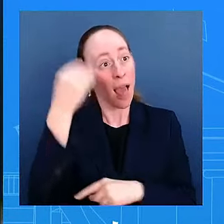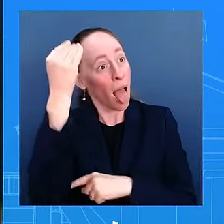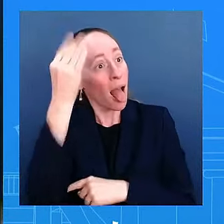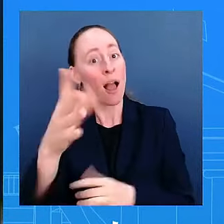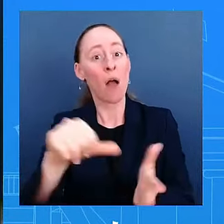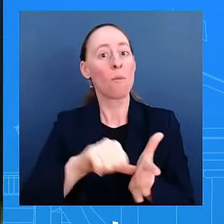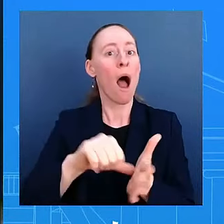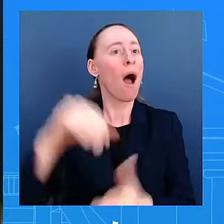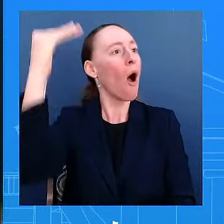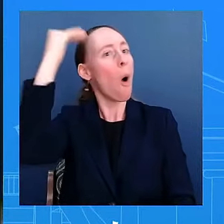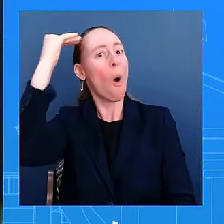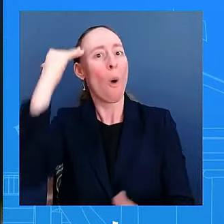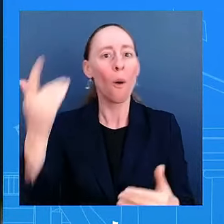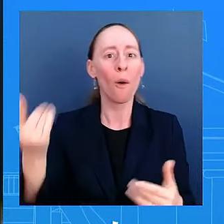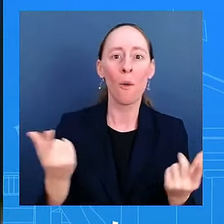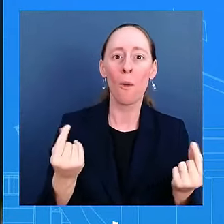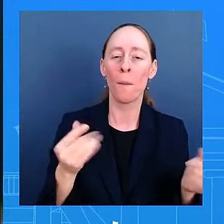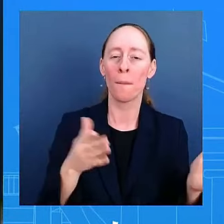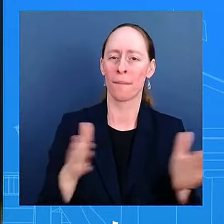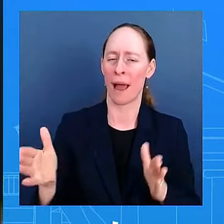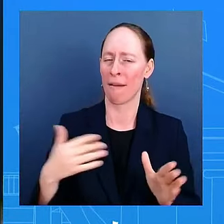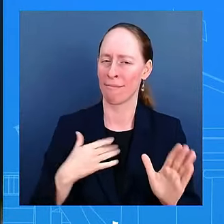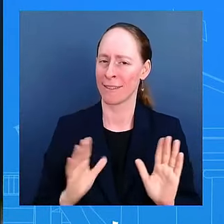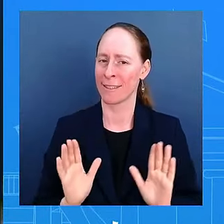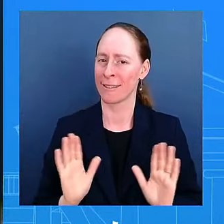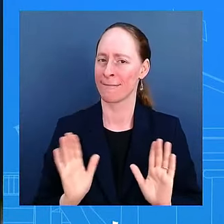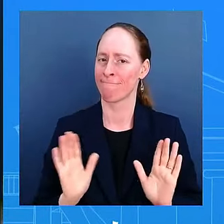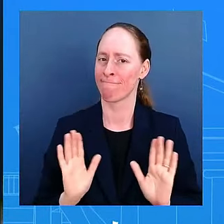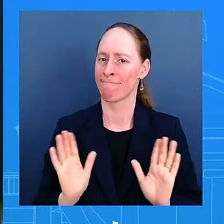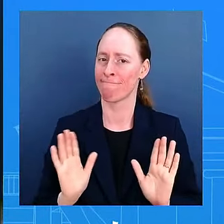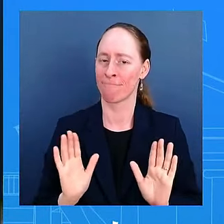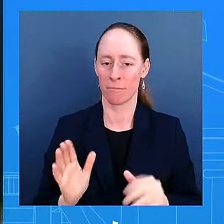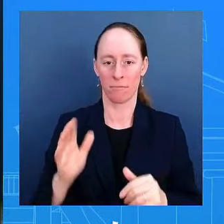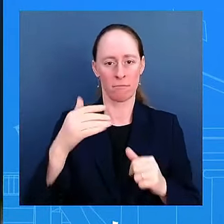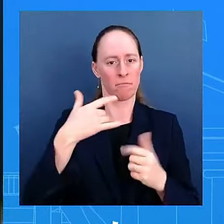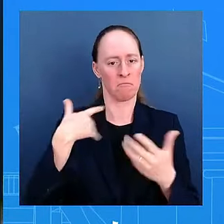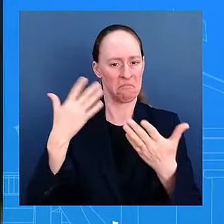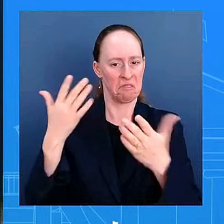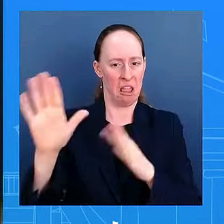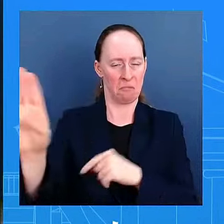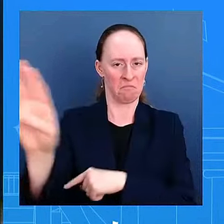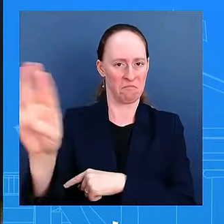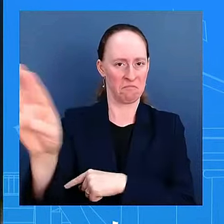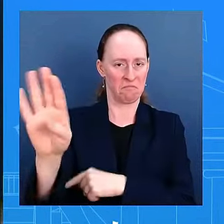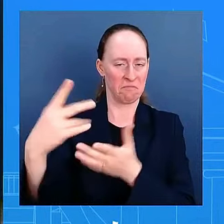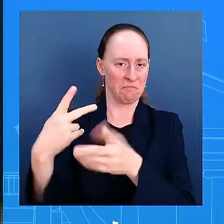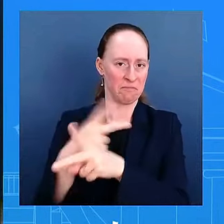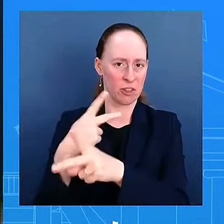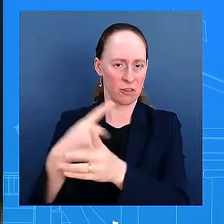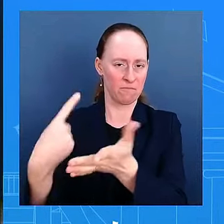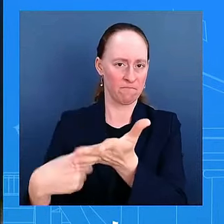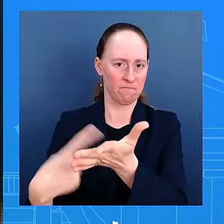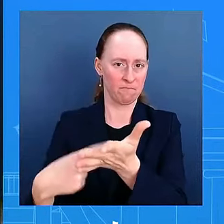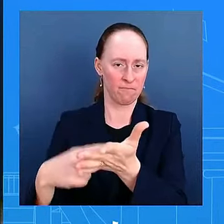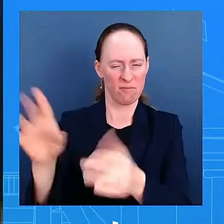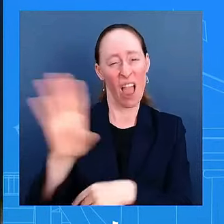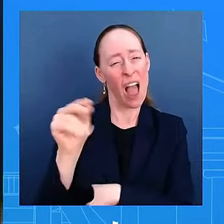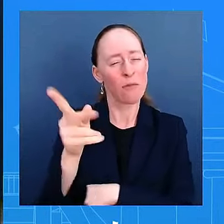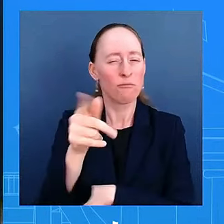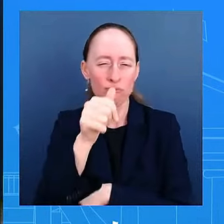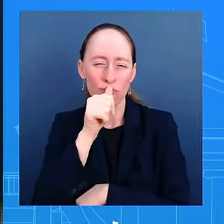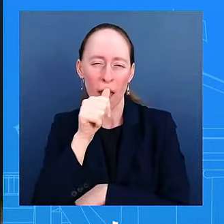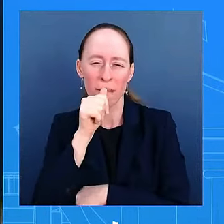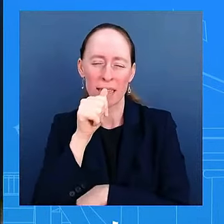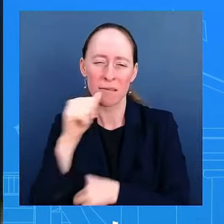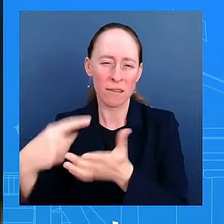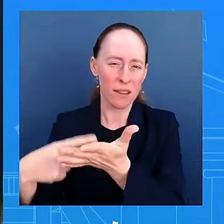So going to keep that diplomatic conversation as it should be. It is a private conversation, and we read out as much as we were able to, just